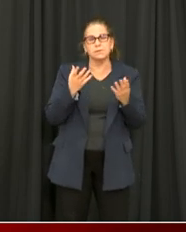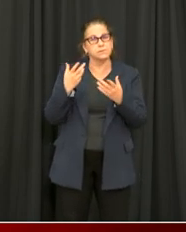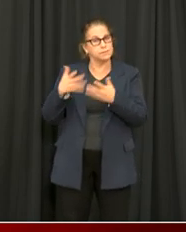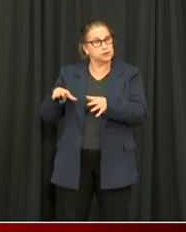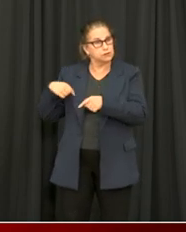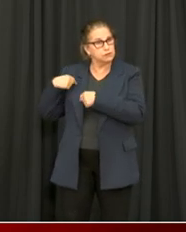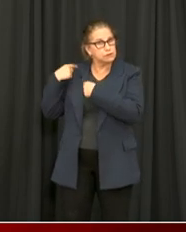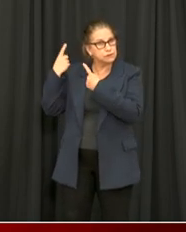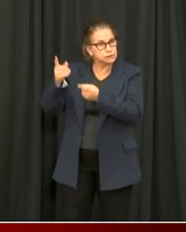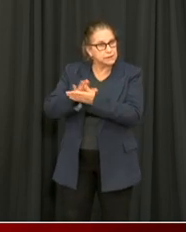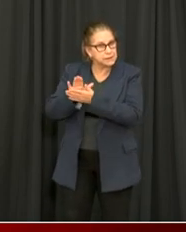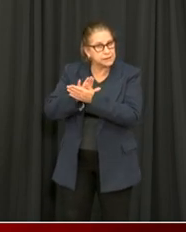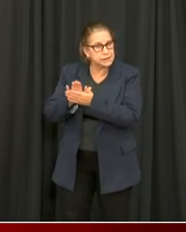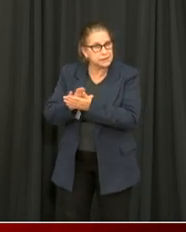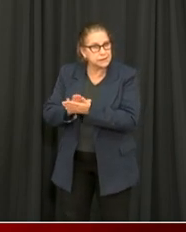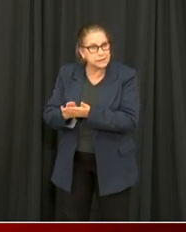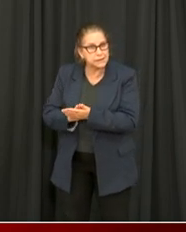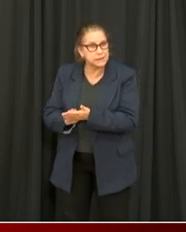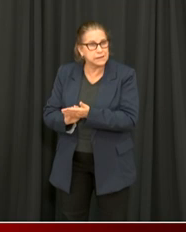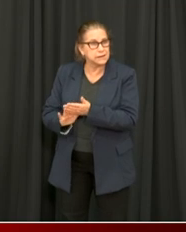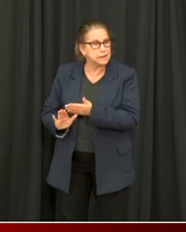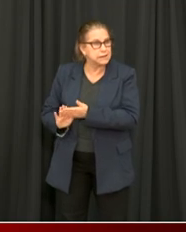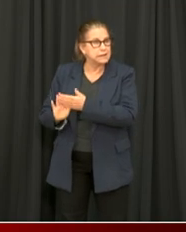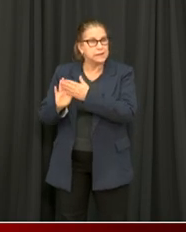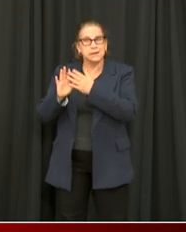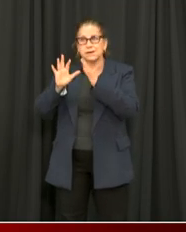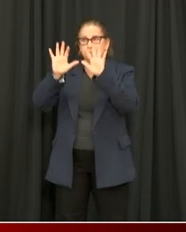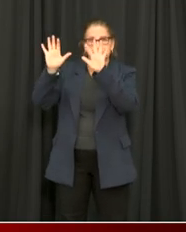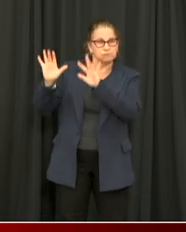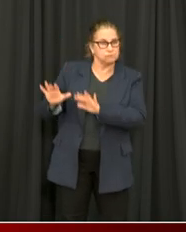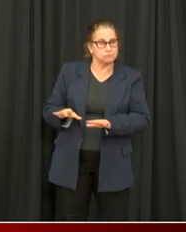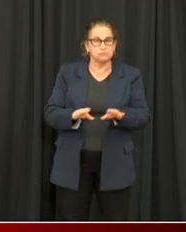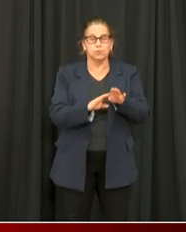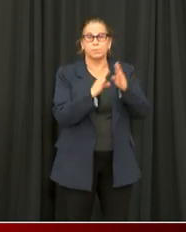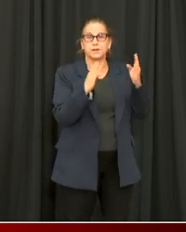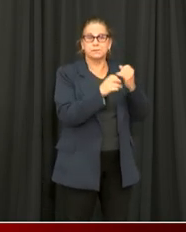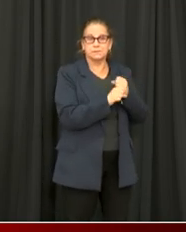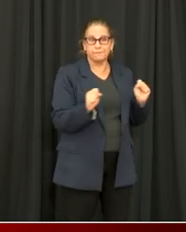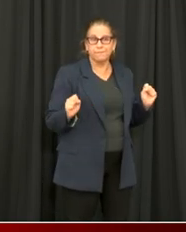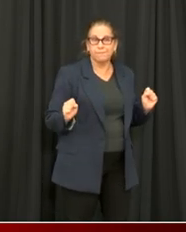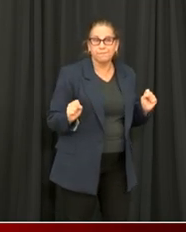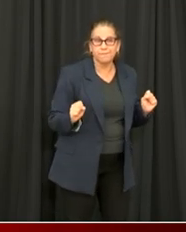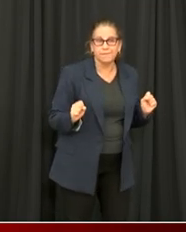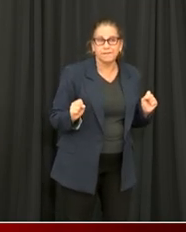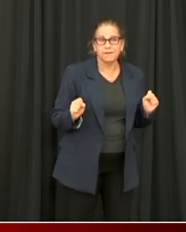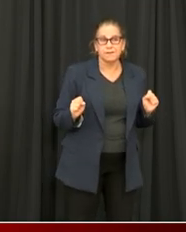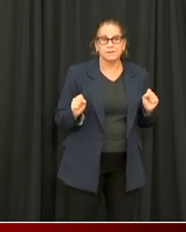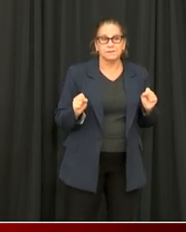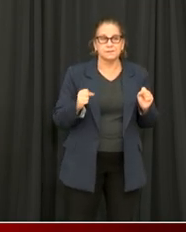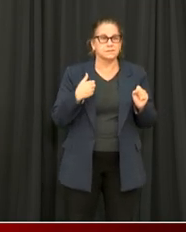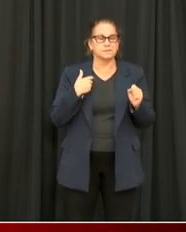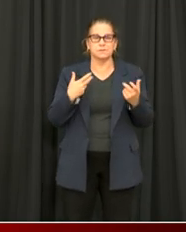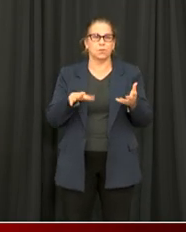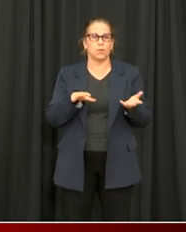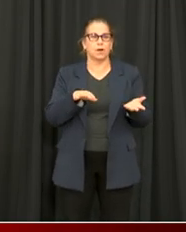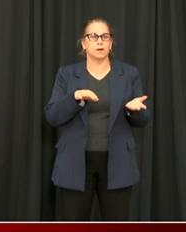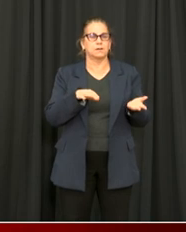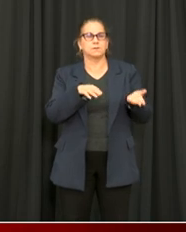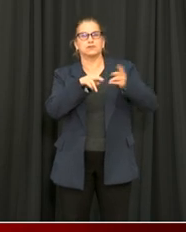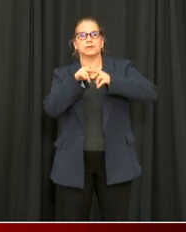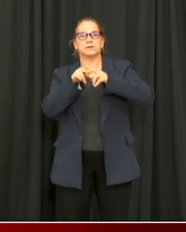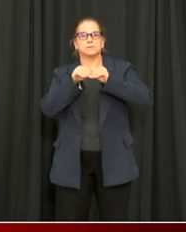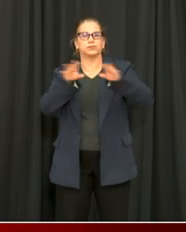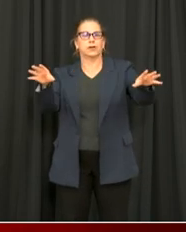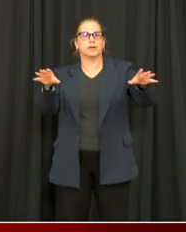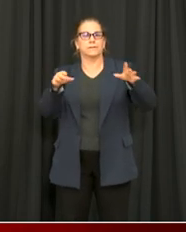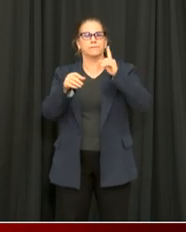may present additional public health challenges that are not related to COVID. We also have included, based on feedback